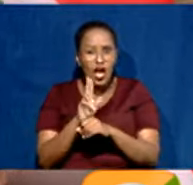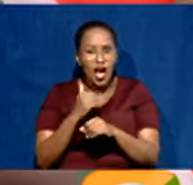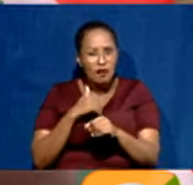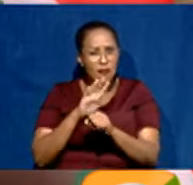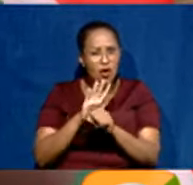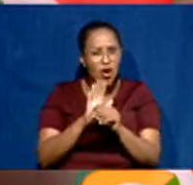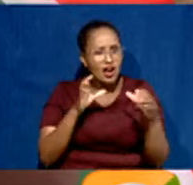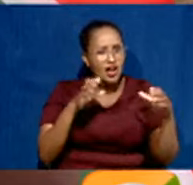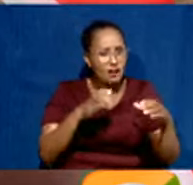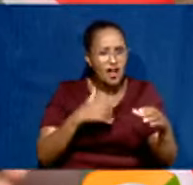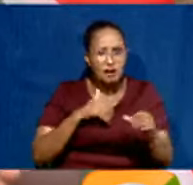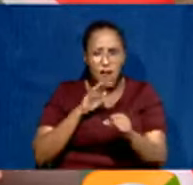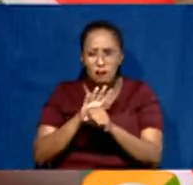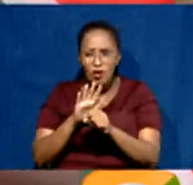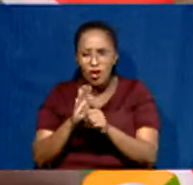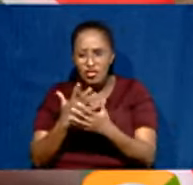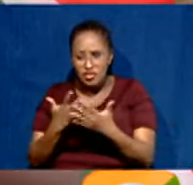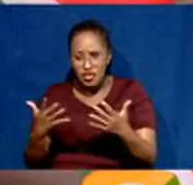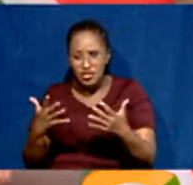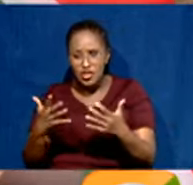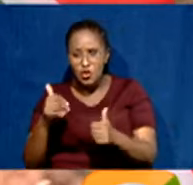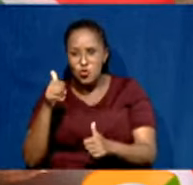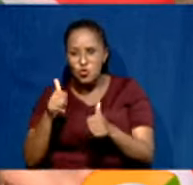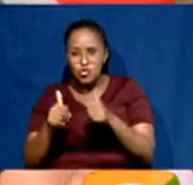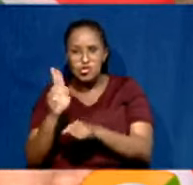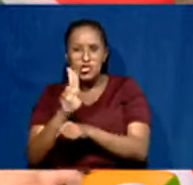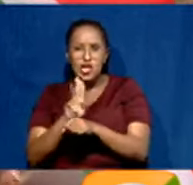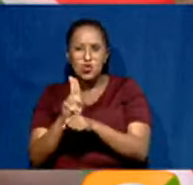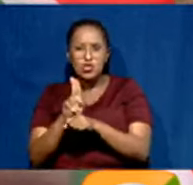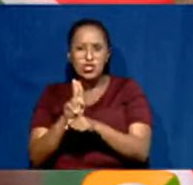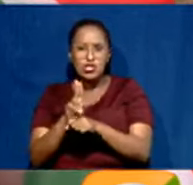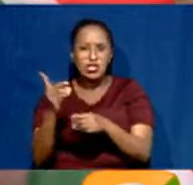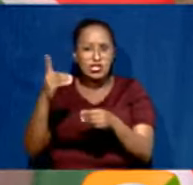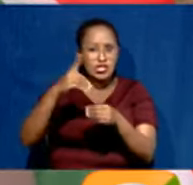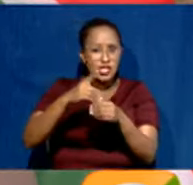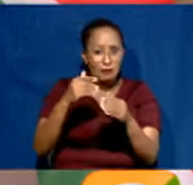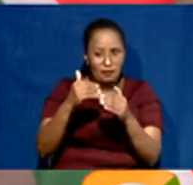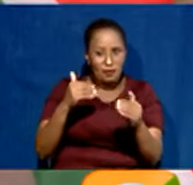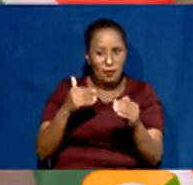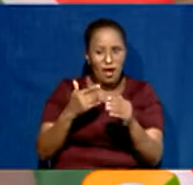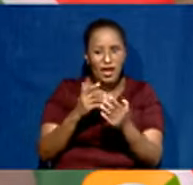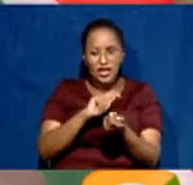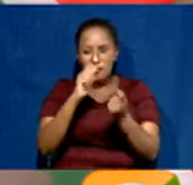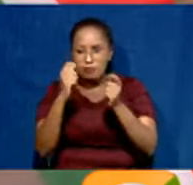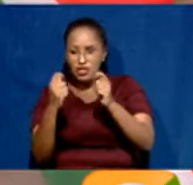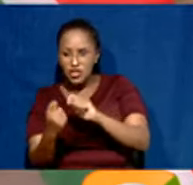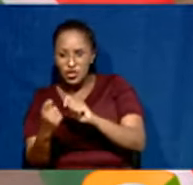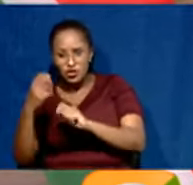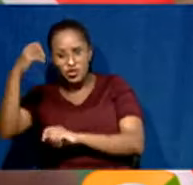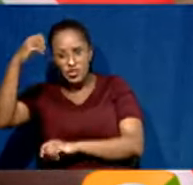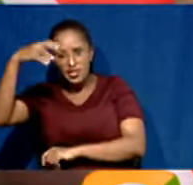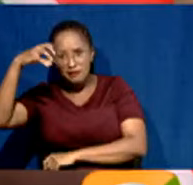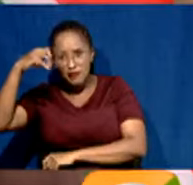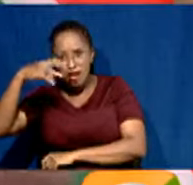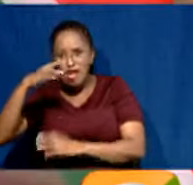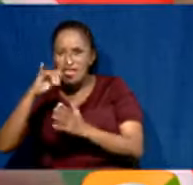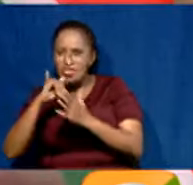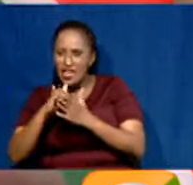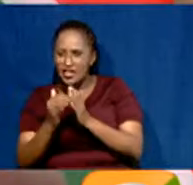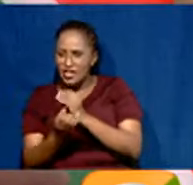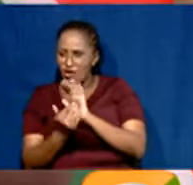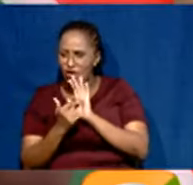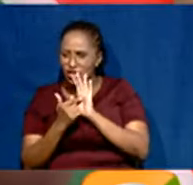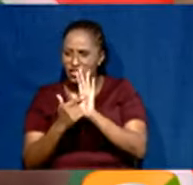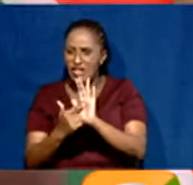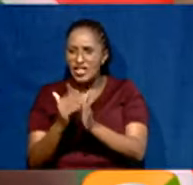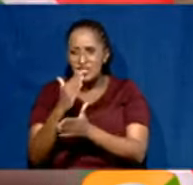We have more companies. We have more infrastructure who are using diesel that now we have connected to electricity. That explains some of the